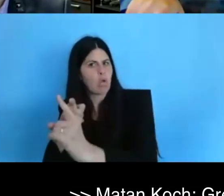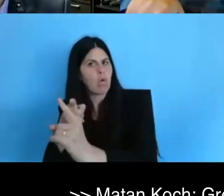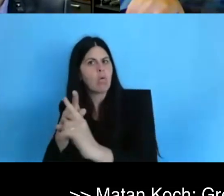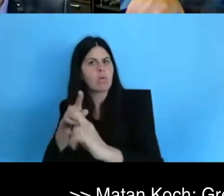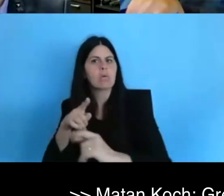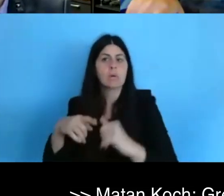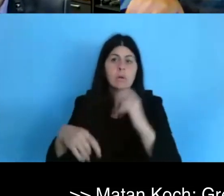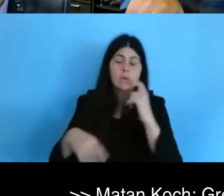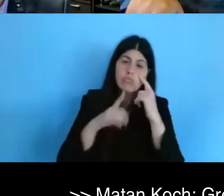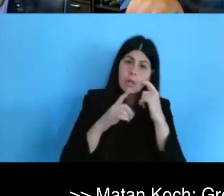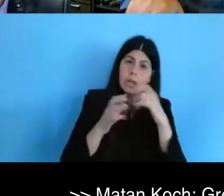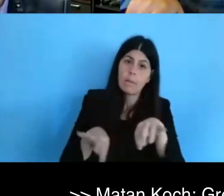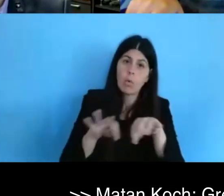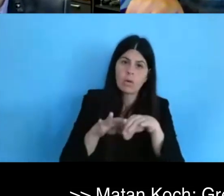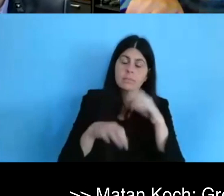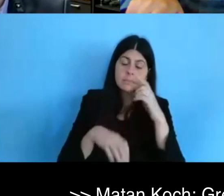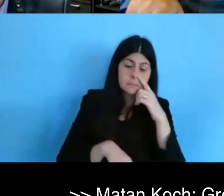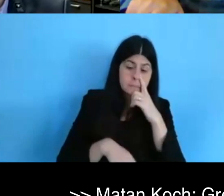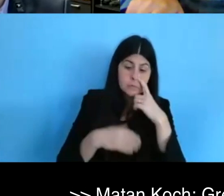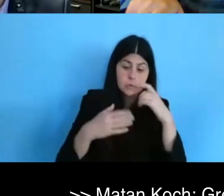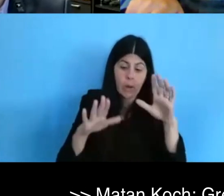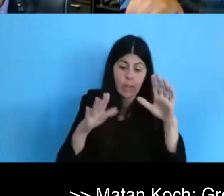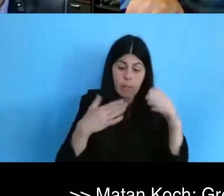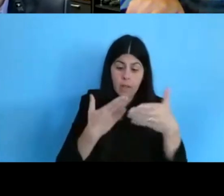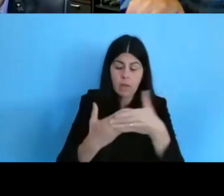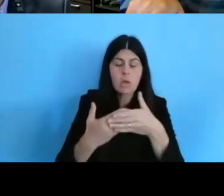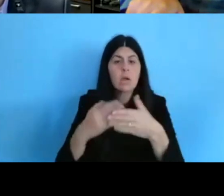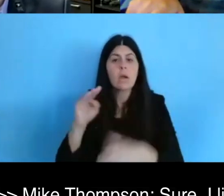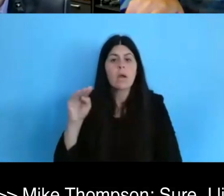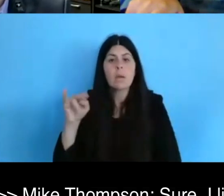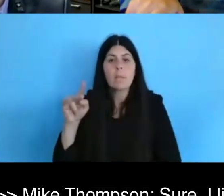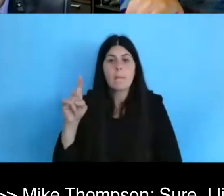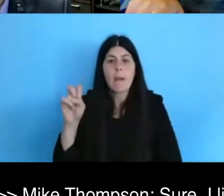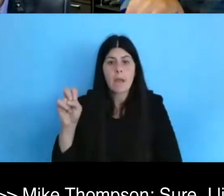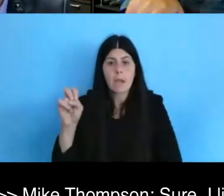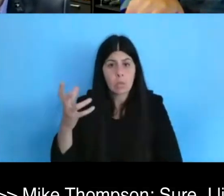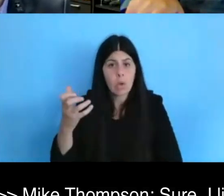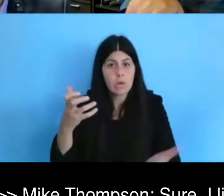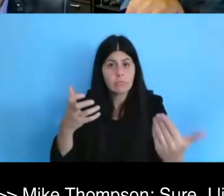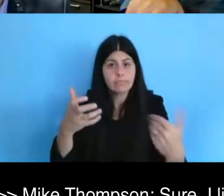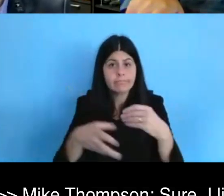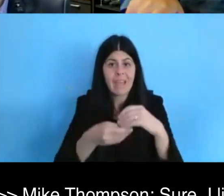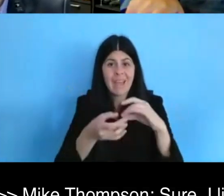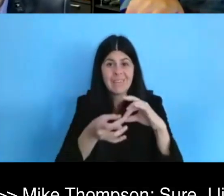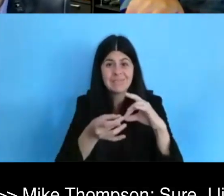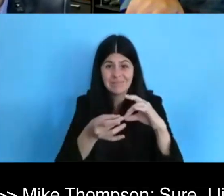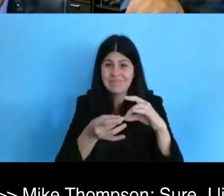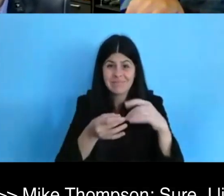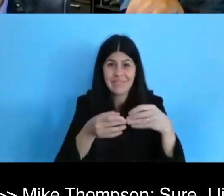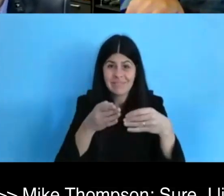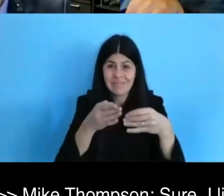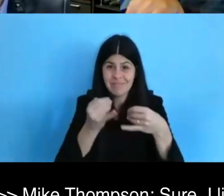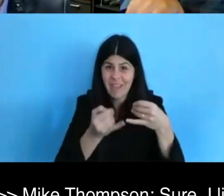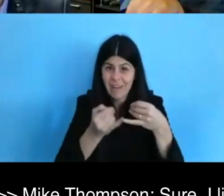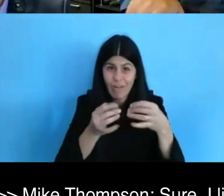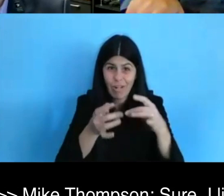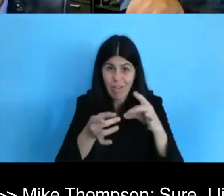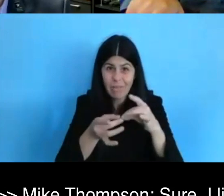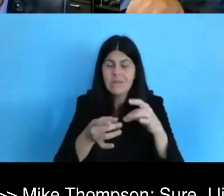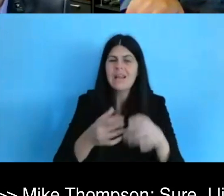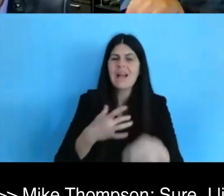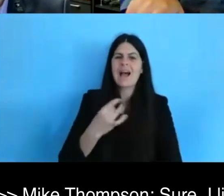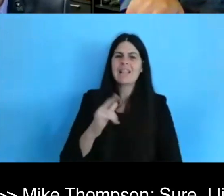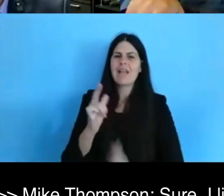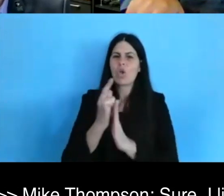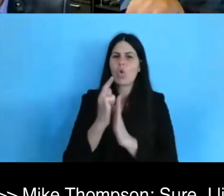Great, thank you. And Mike, you want to bring us home on this one? Sure. I like to use the lawyer's response